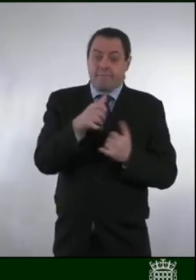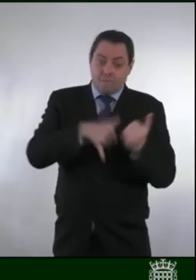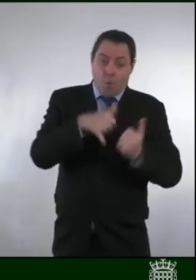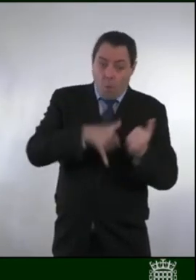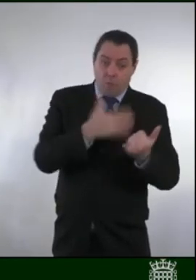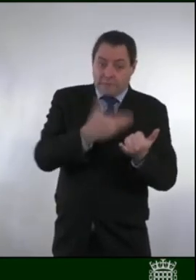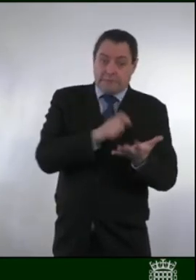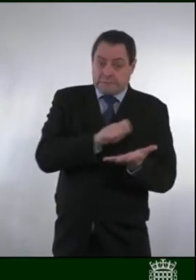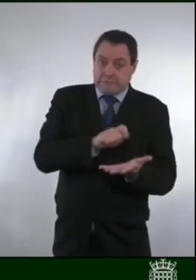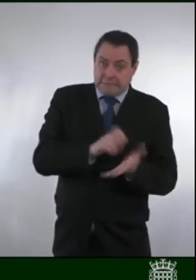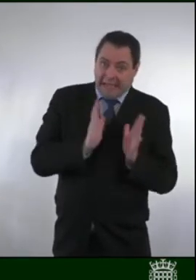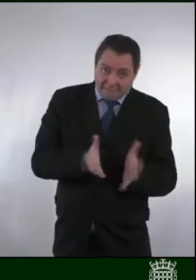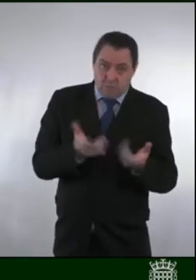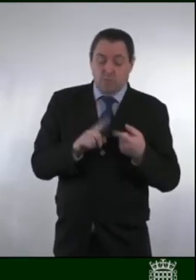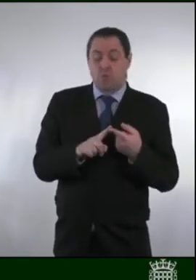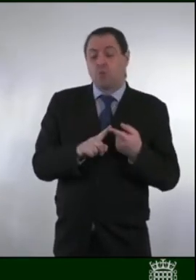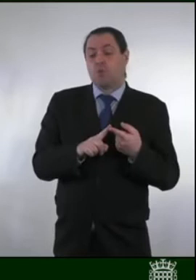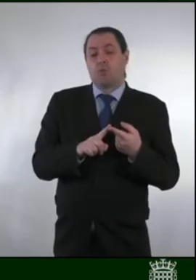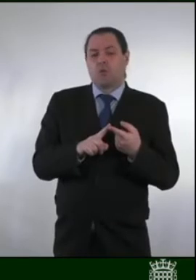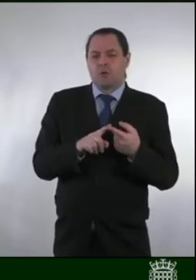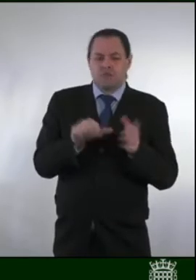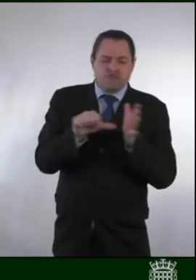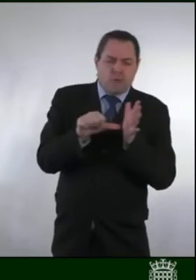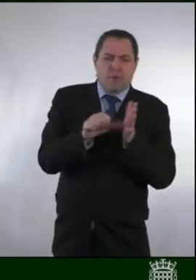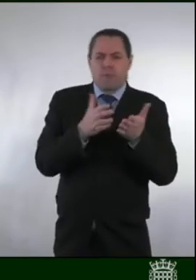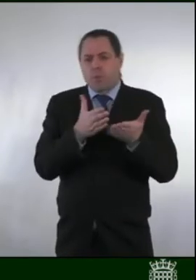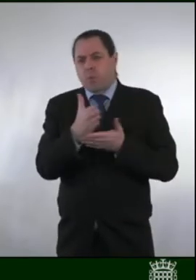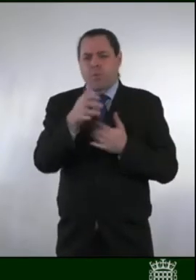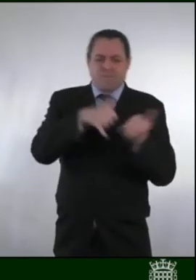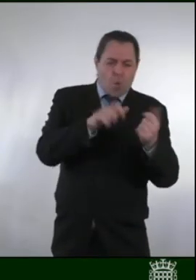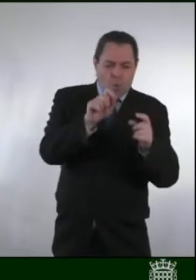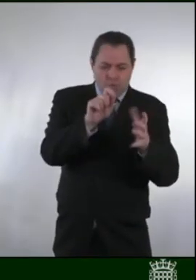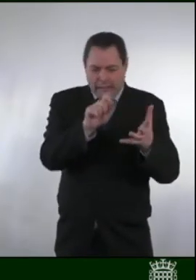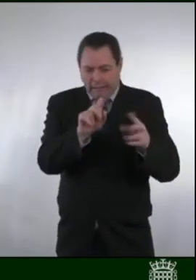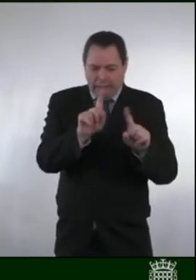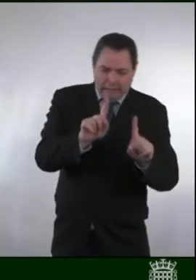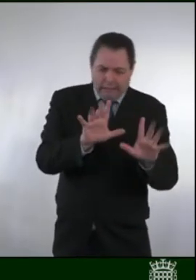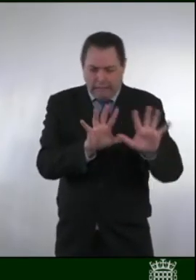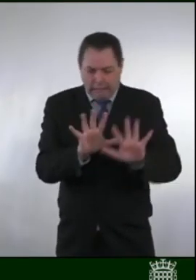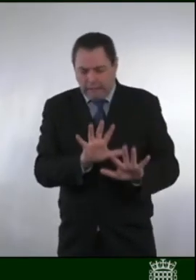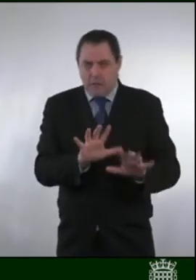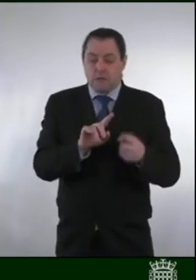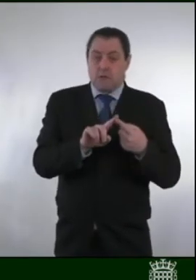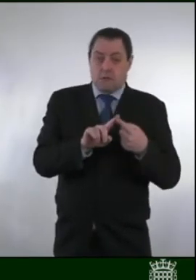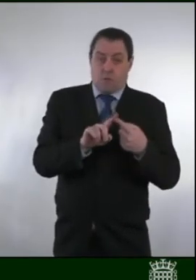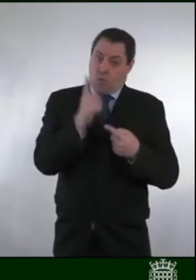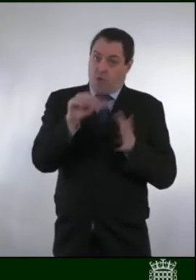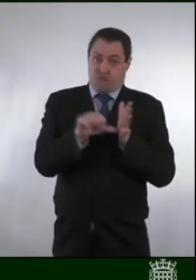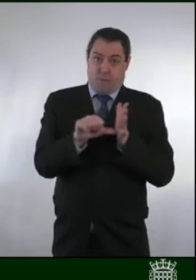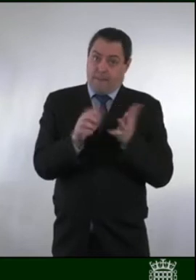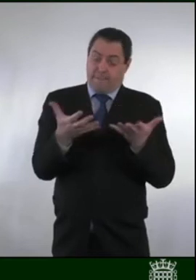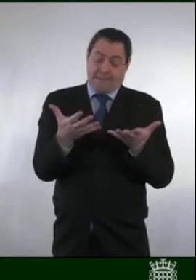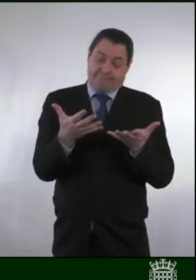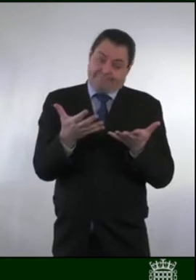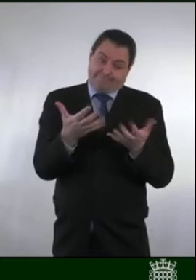the present time owing to complications over form filling, and indeed one of the biggest problems is that,